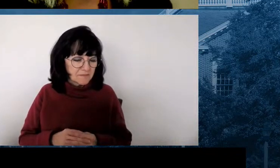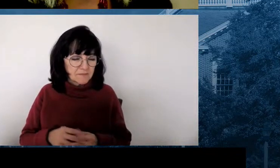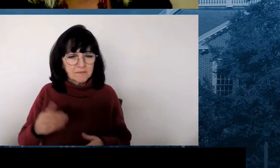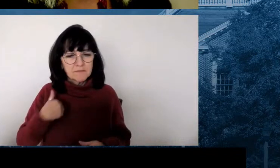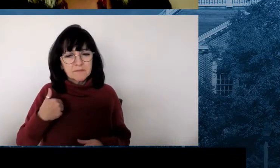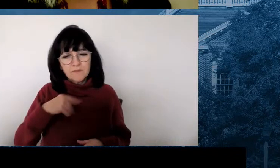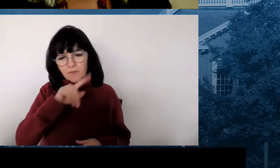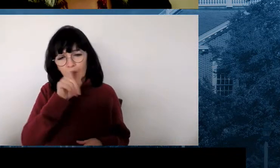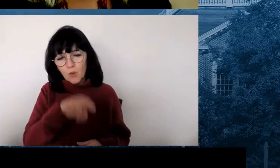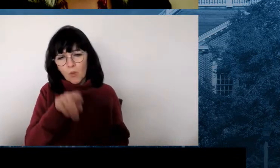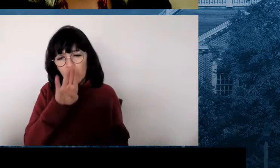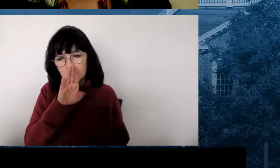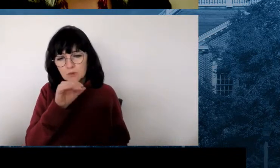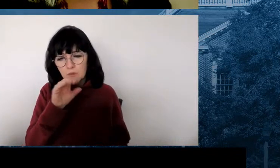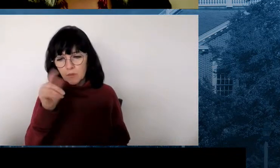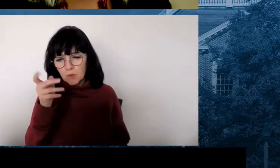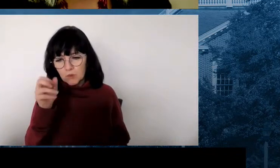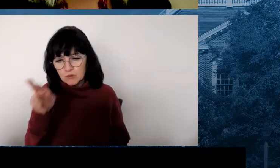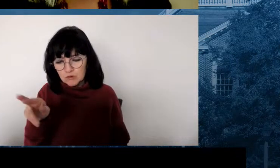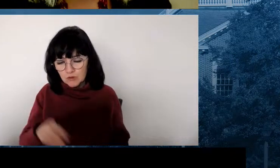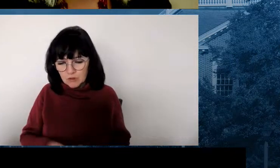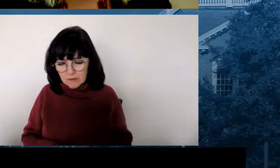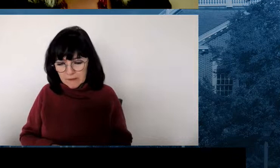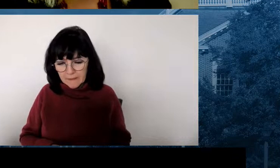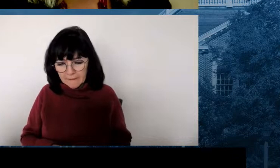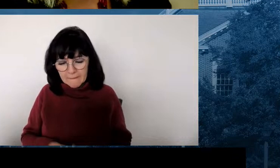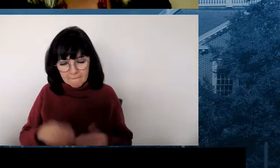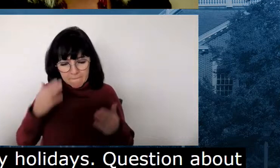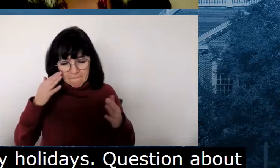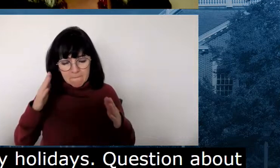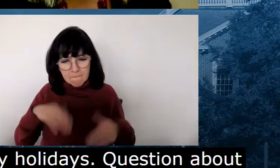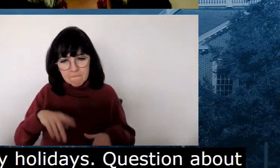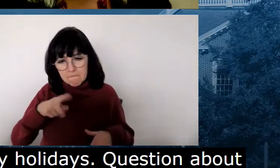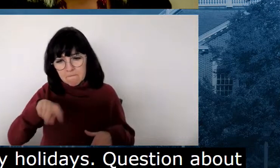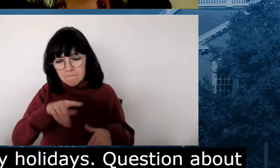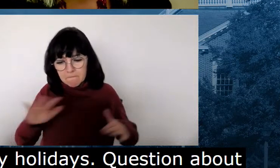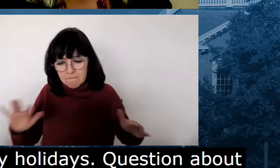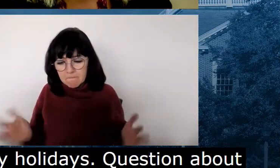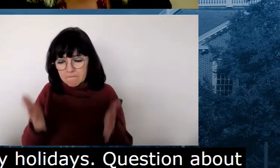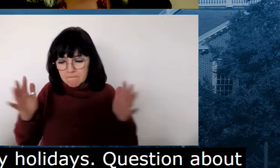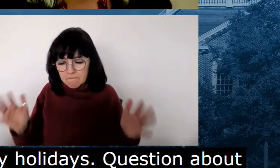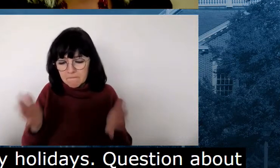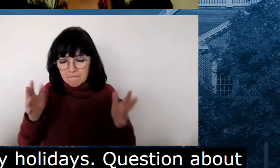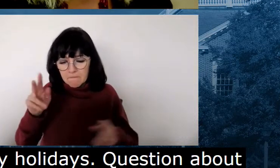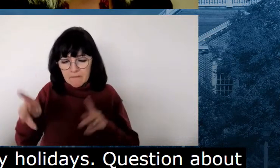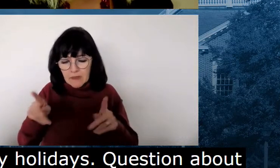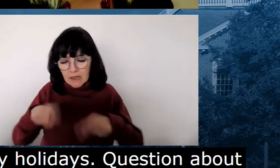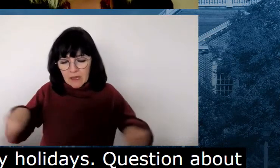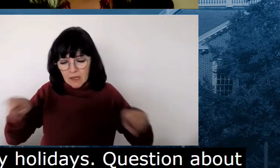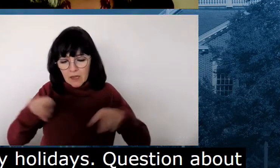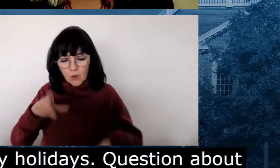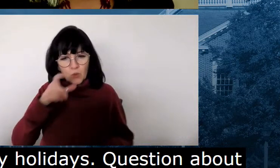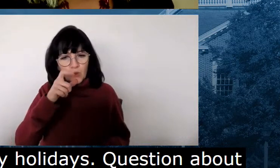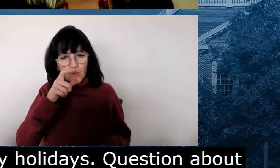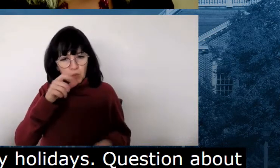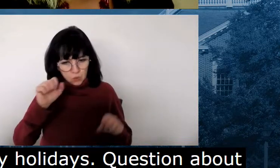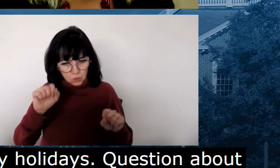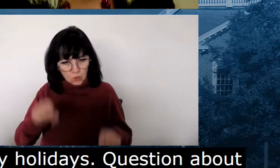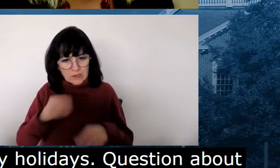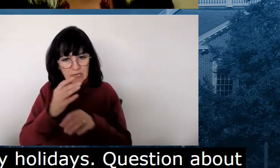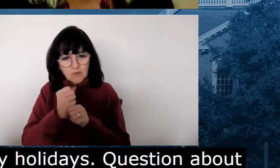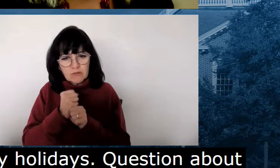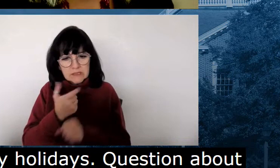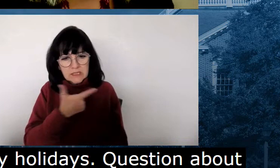about boosters. I know we're encouraging them a lot. If you can just go over who is eligible at this point